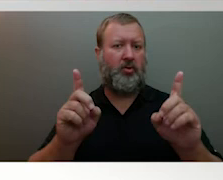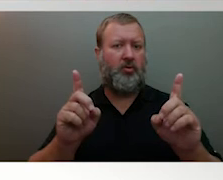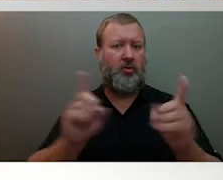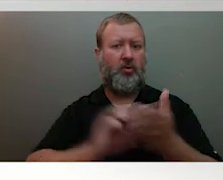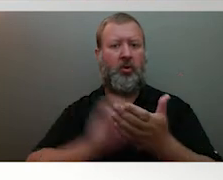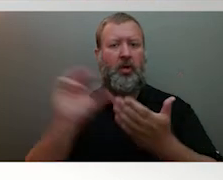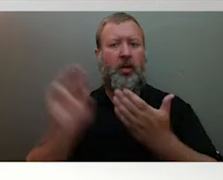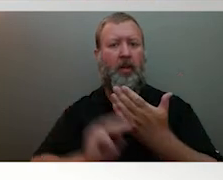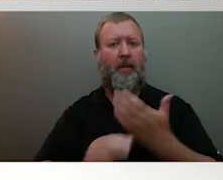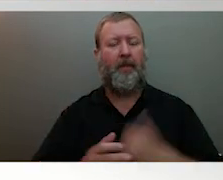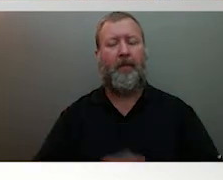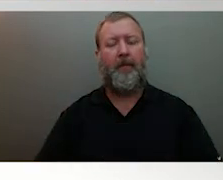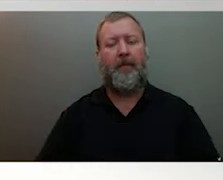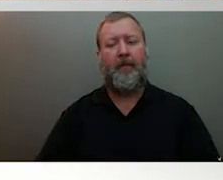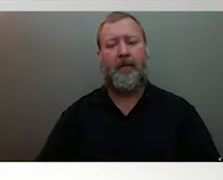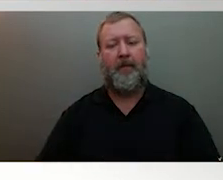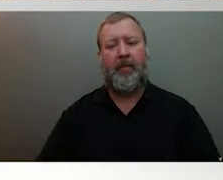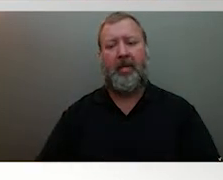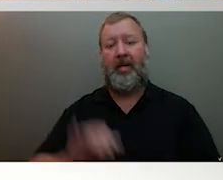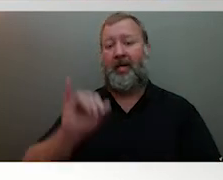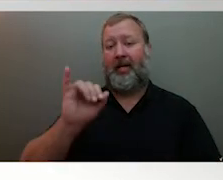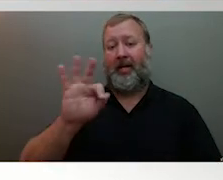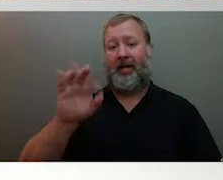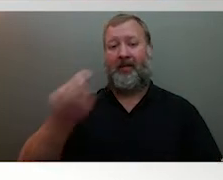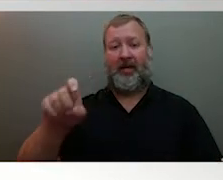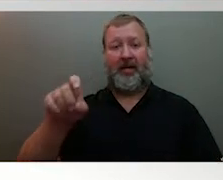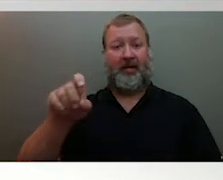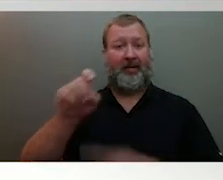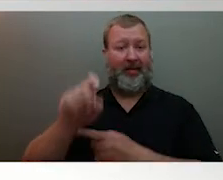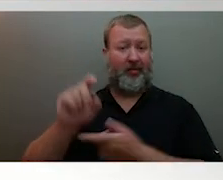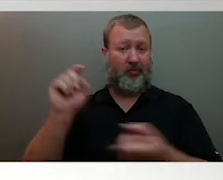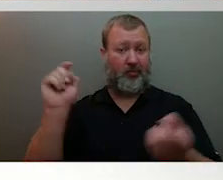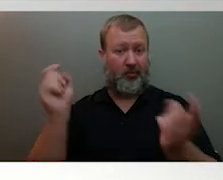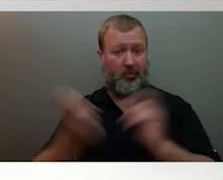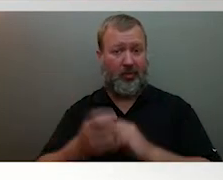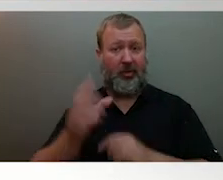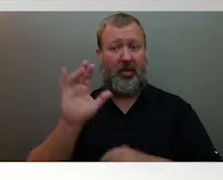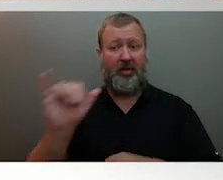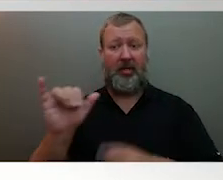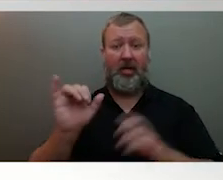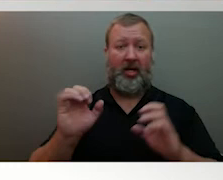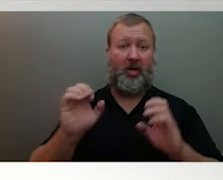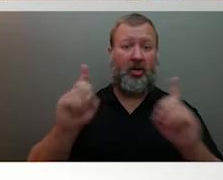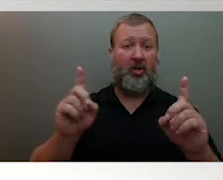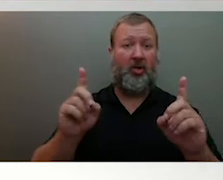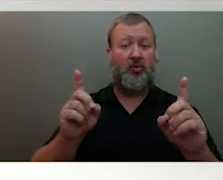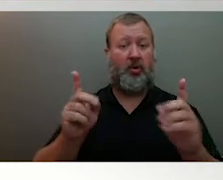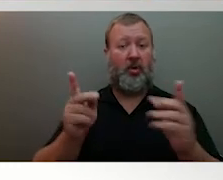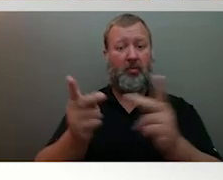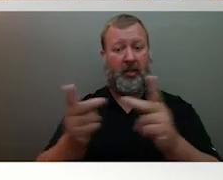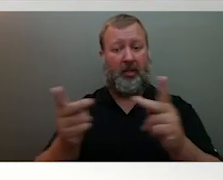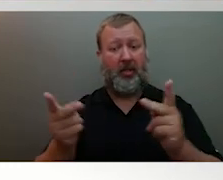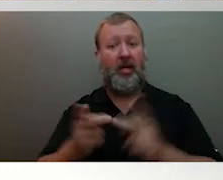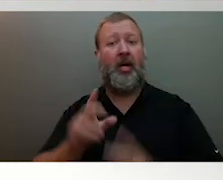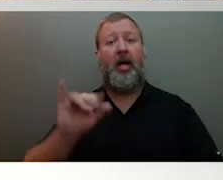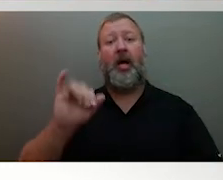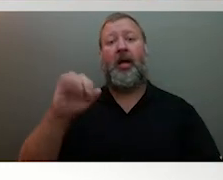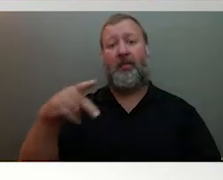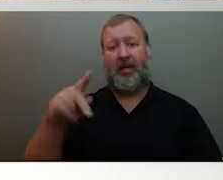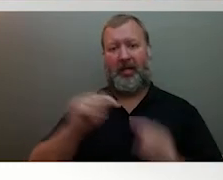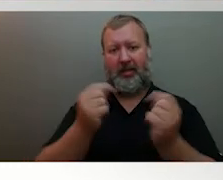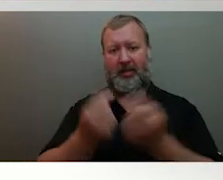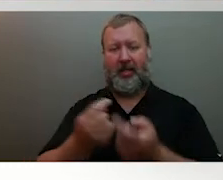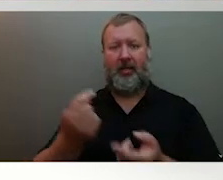curriculum. If those needs change because of a change in educational placement, the IEP team